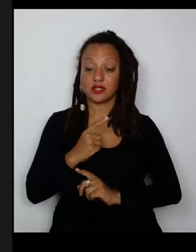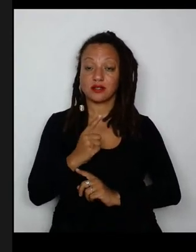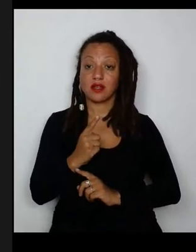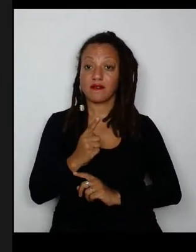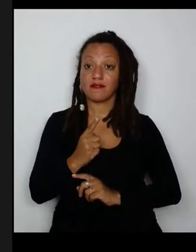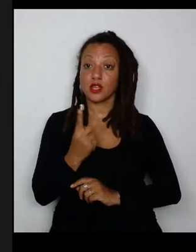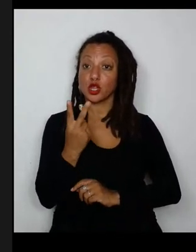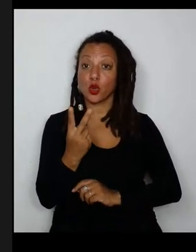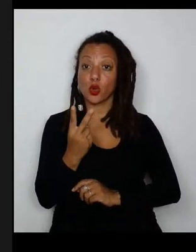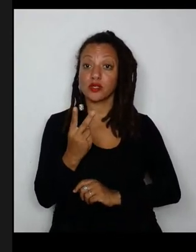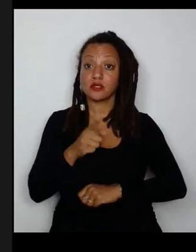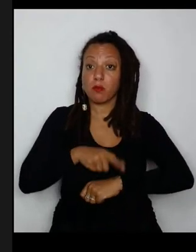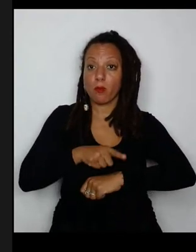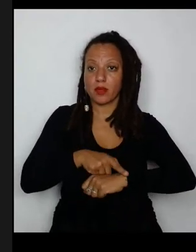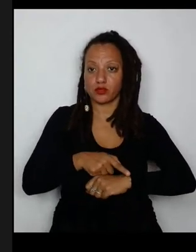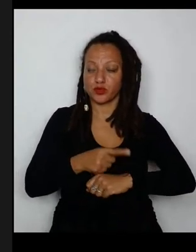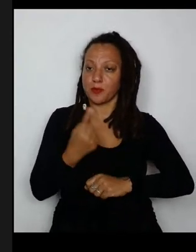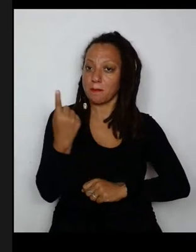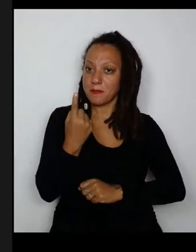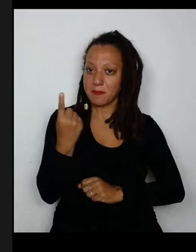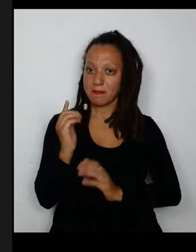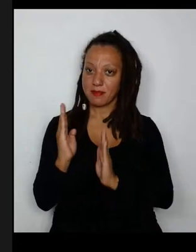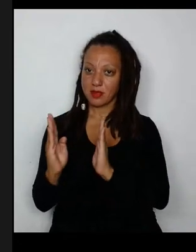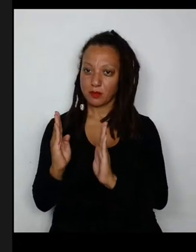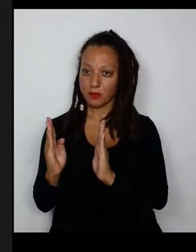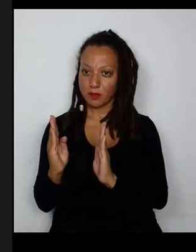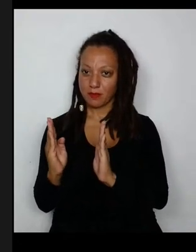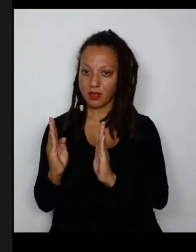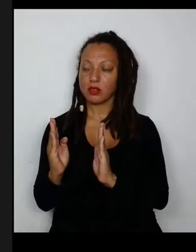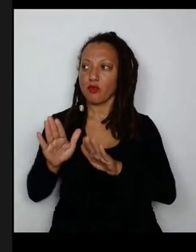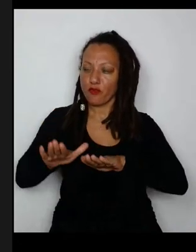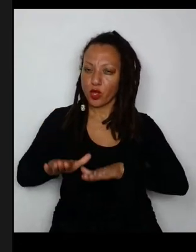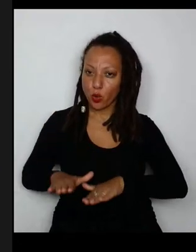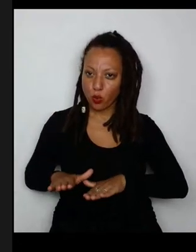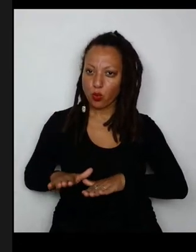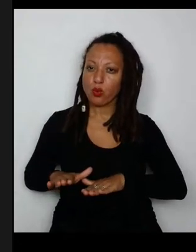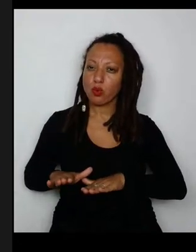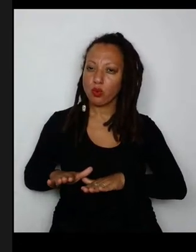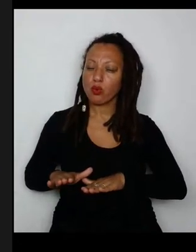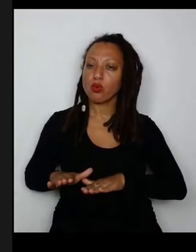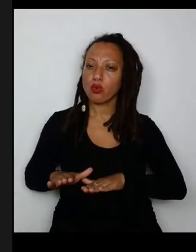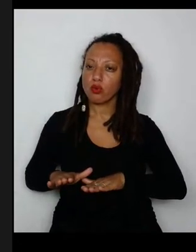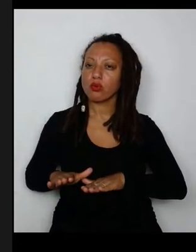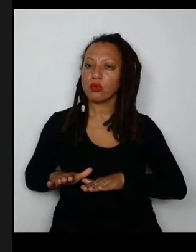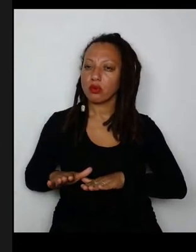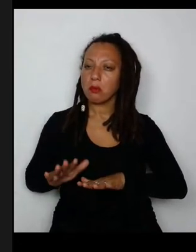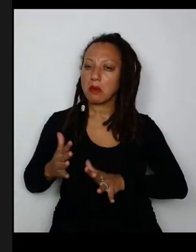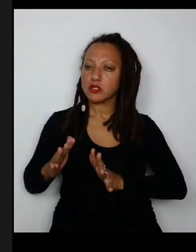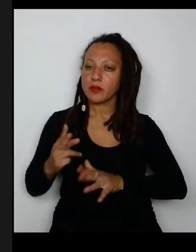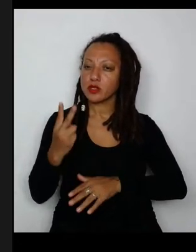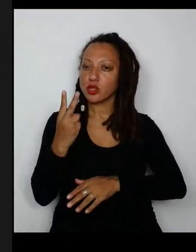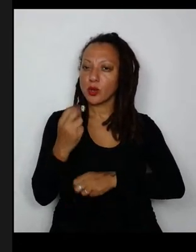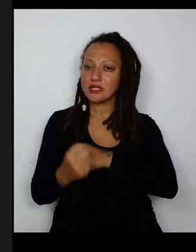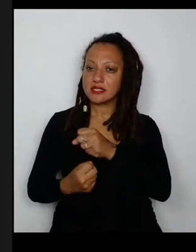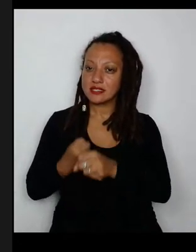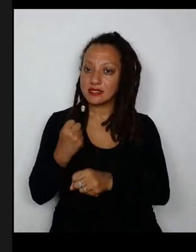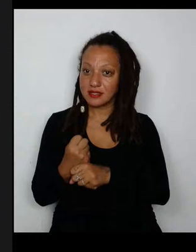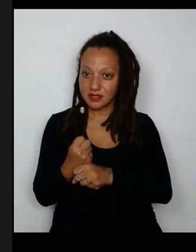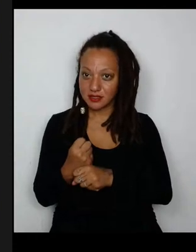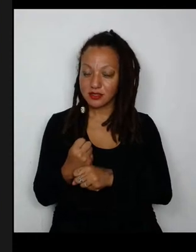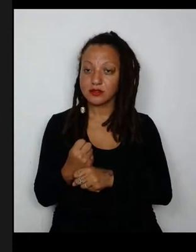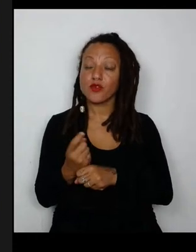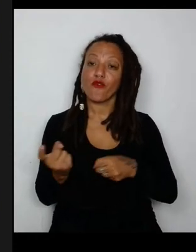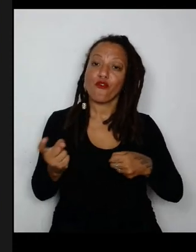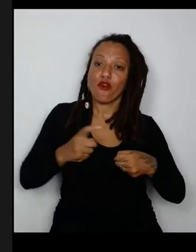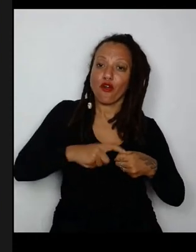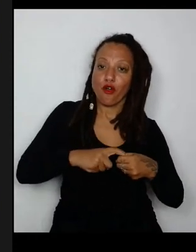polynesia and considering that there were two moments there the first moment where he was there for two years